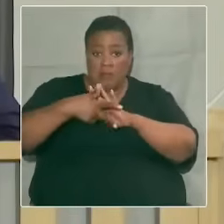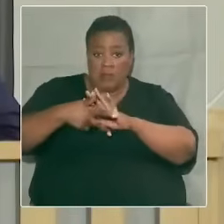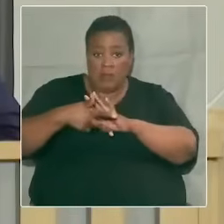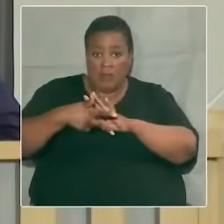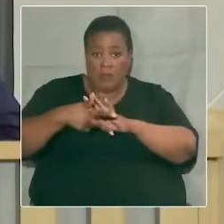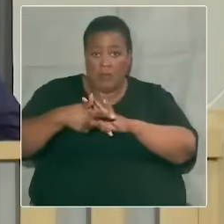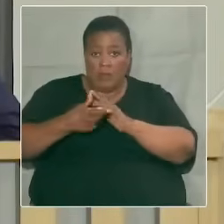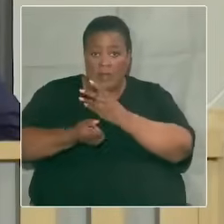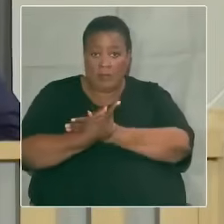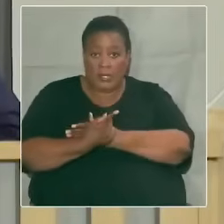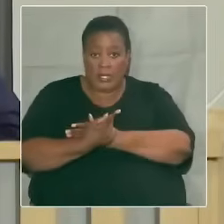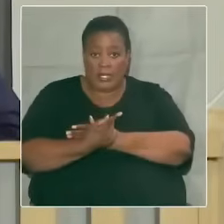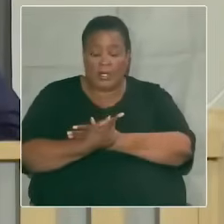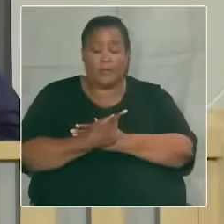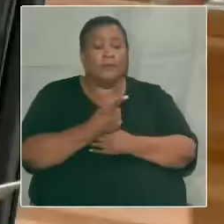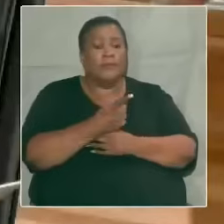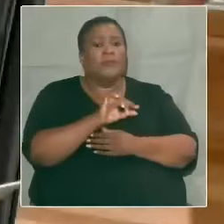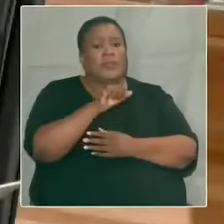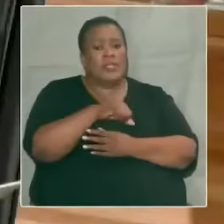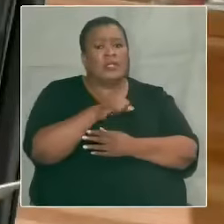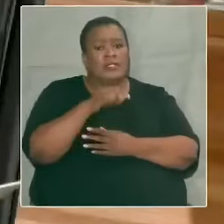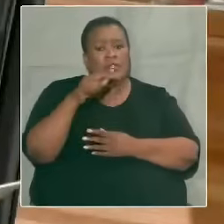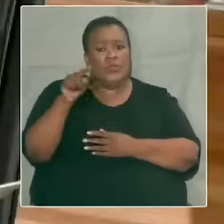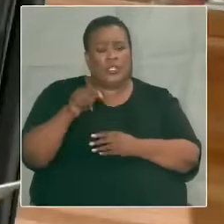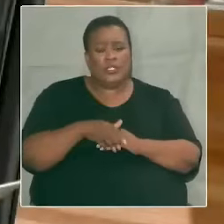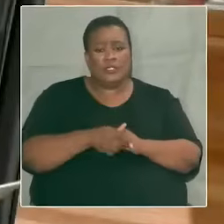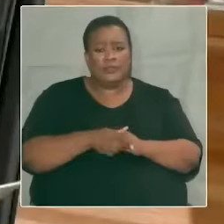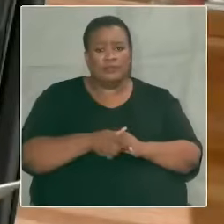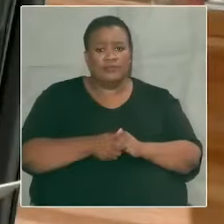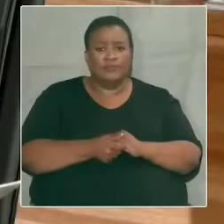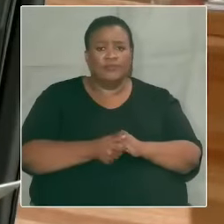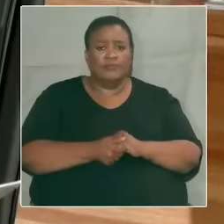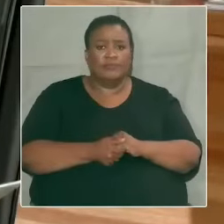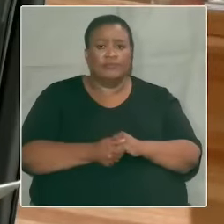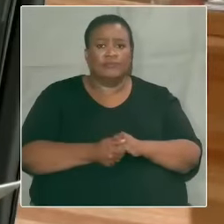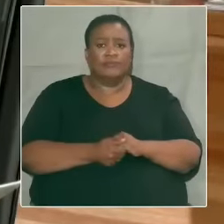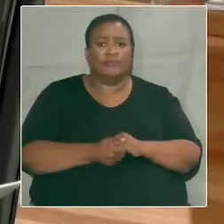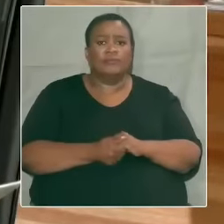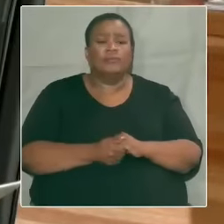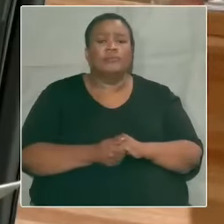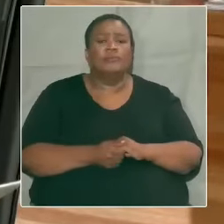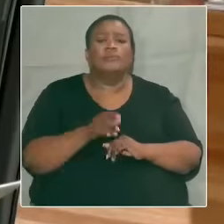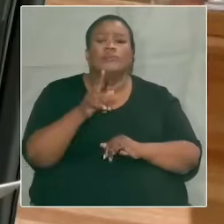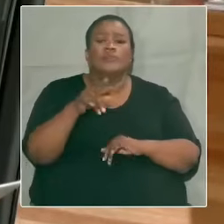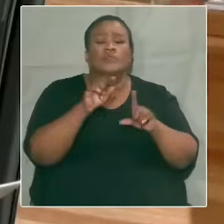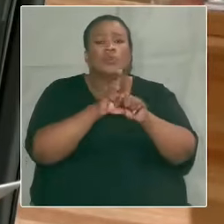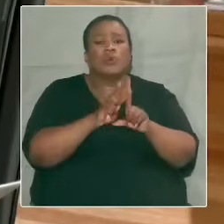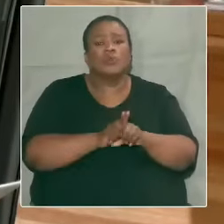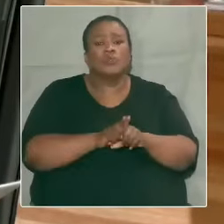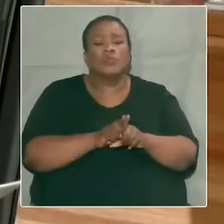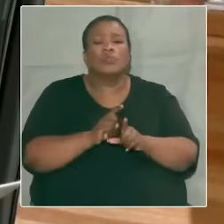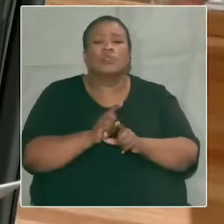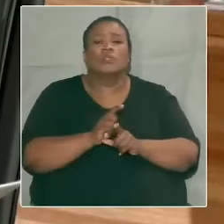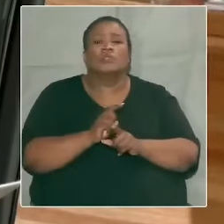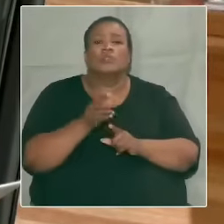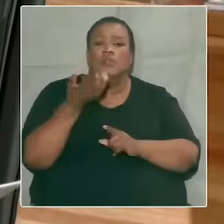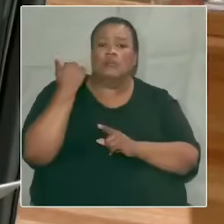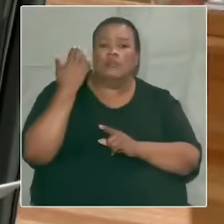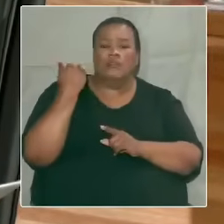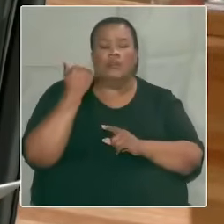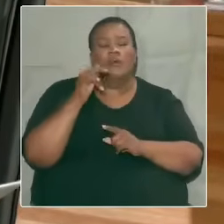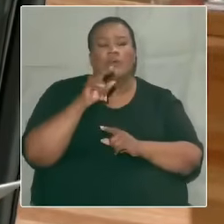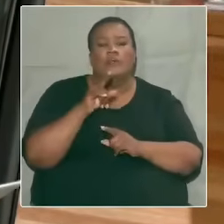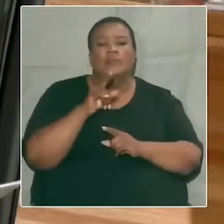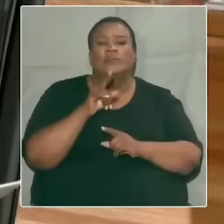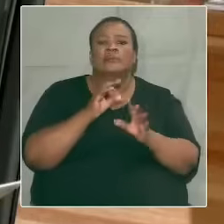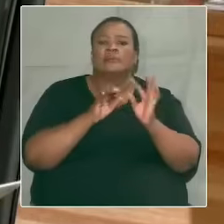That's correct. And you've also spoken earlier on about the